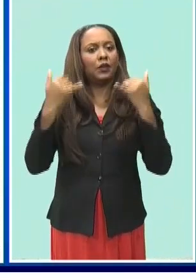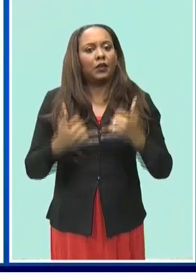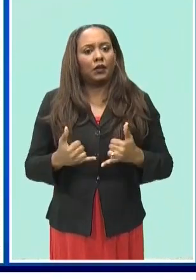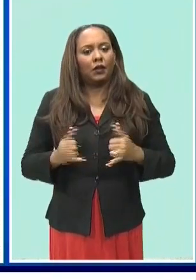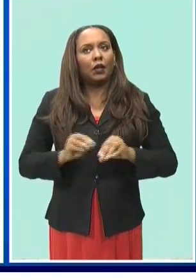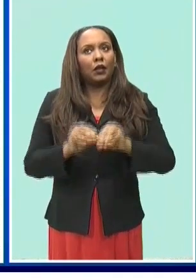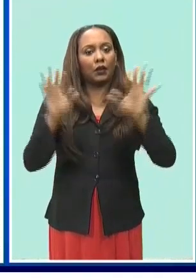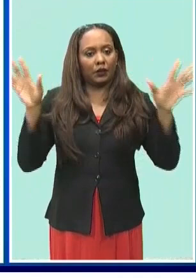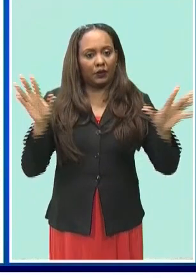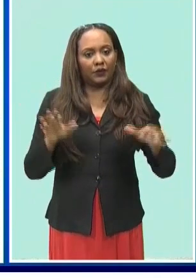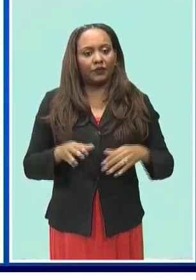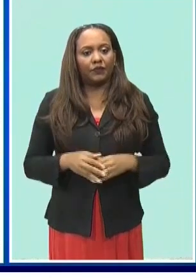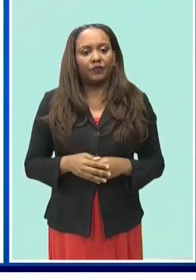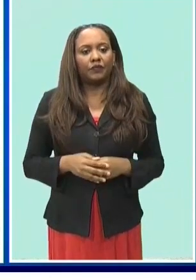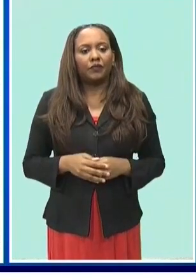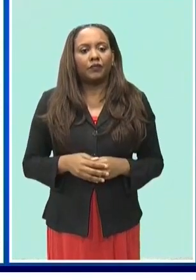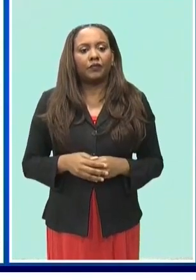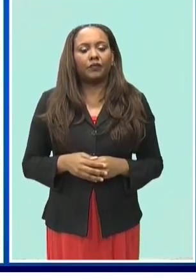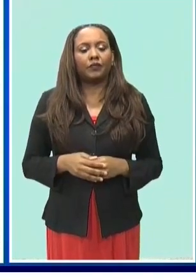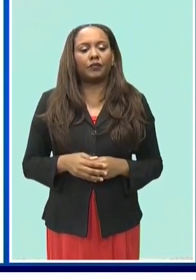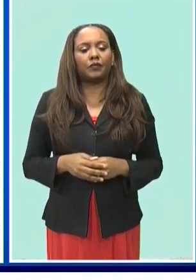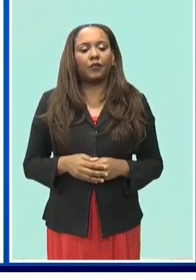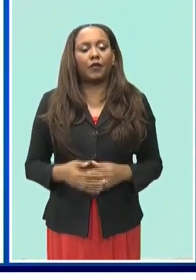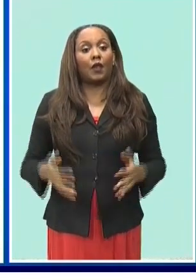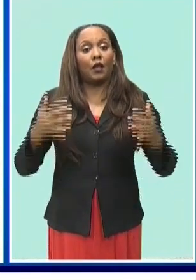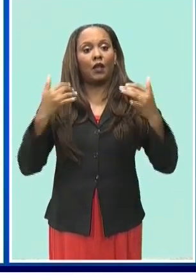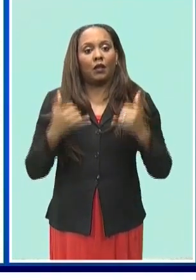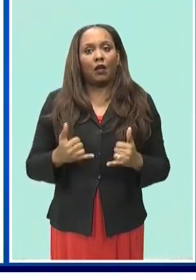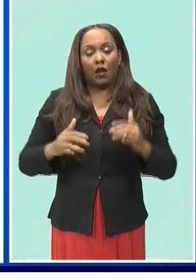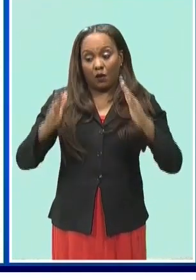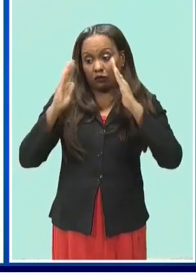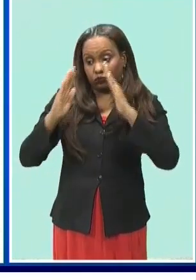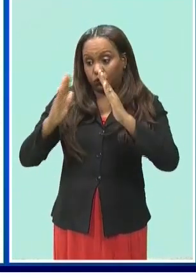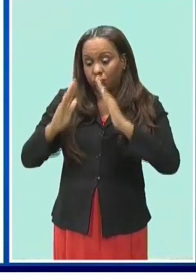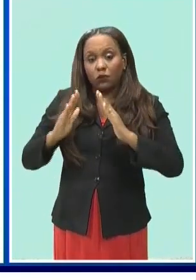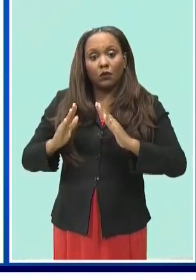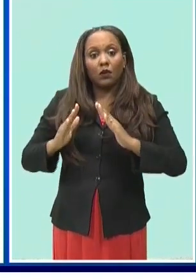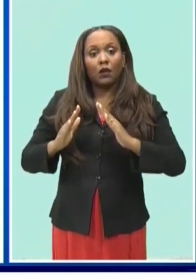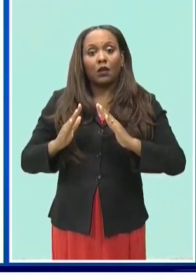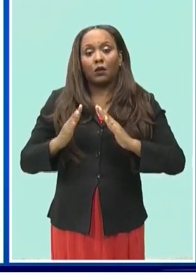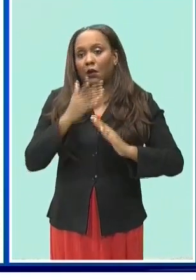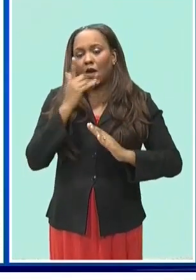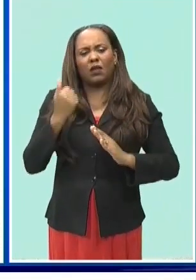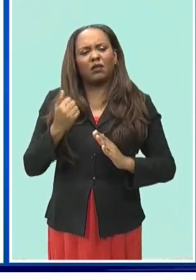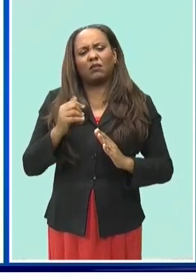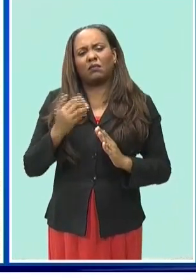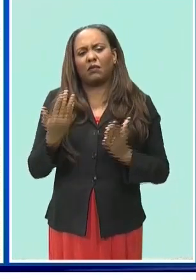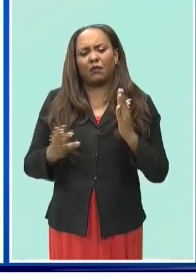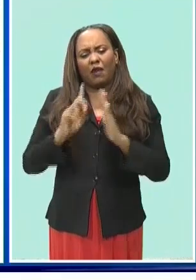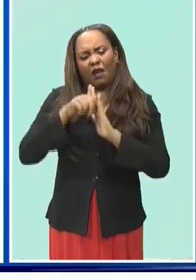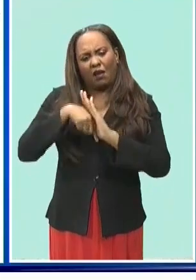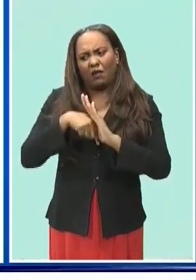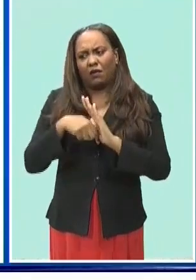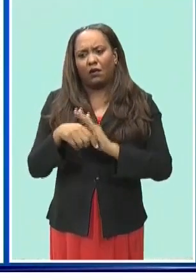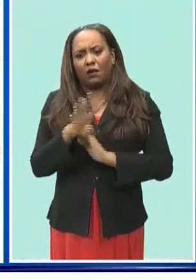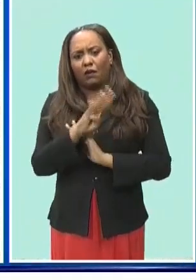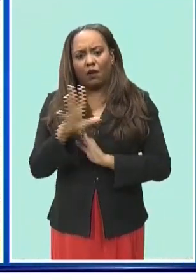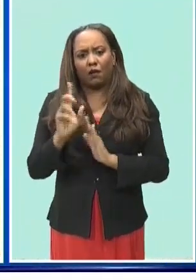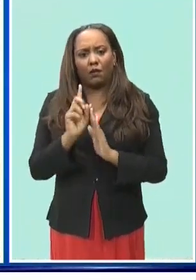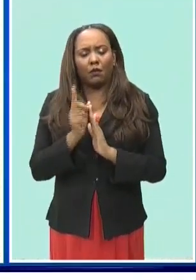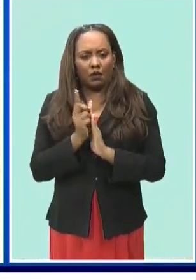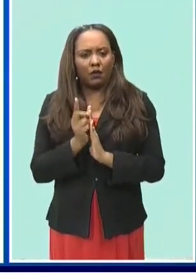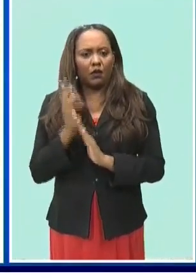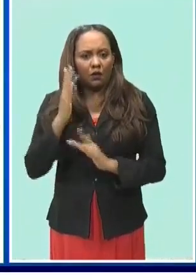their efforts in one particular area where we've seen some pockets of fire. So hopefully within another half an hour to 45 minutes, we could probably wrap